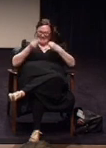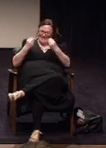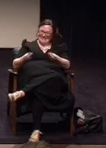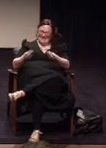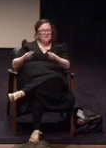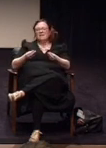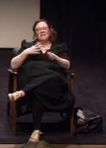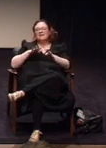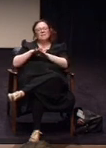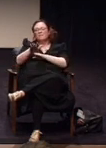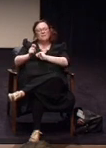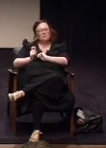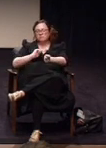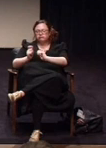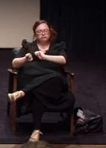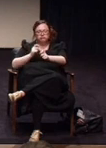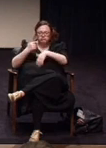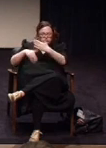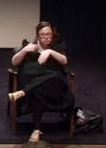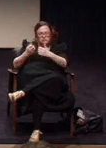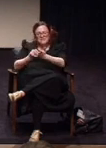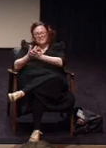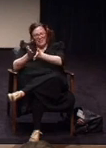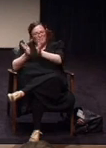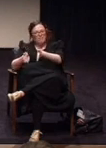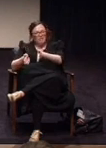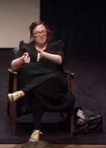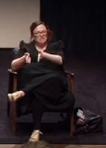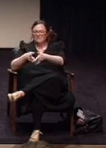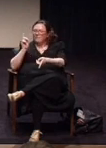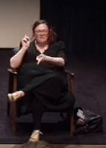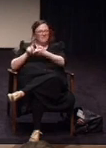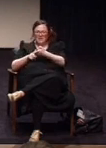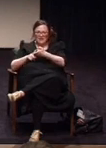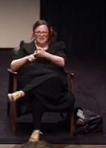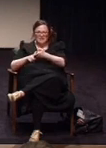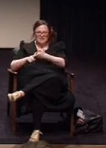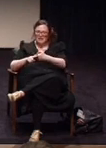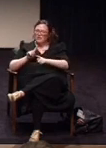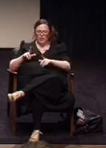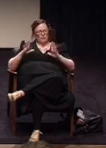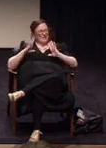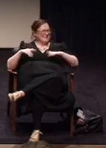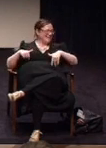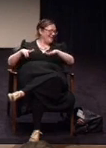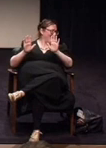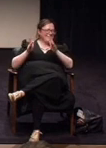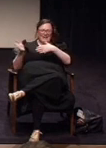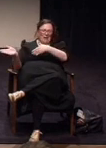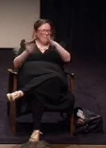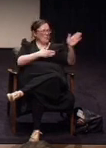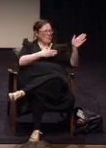it. So don't think that this is ready. Now we can leave it and do something else. You